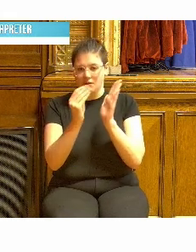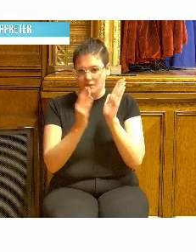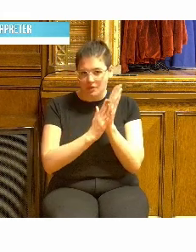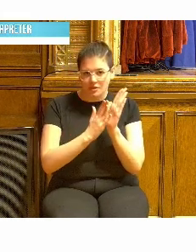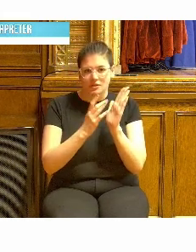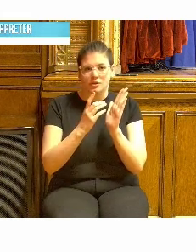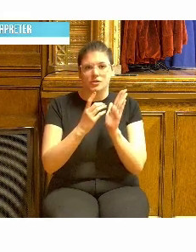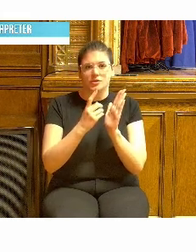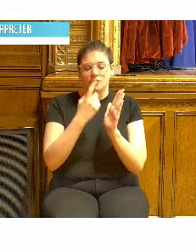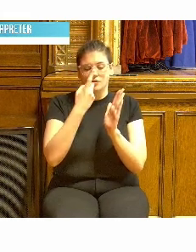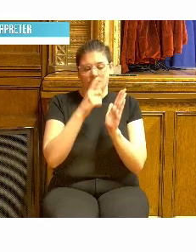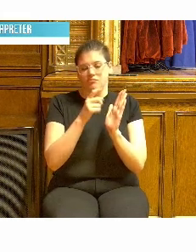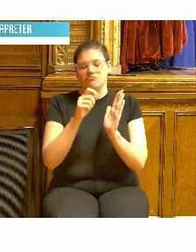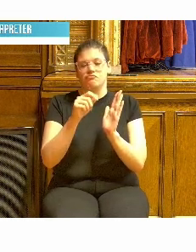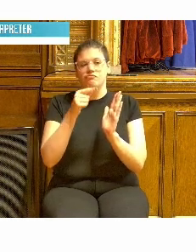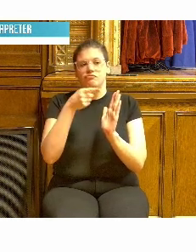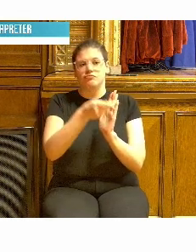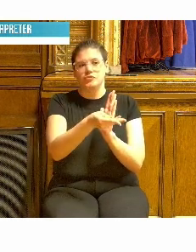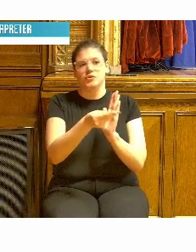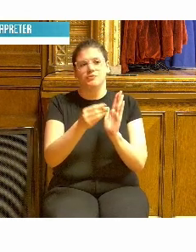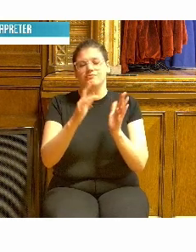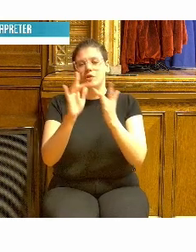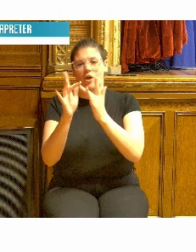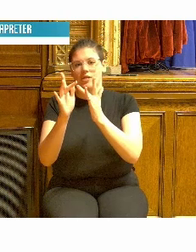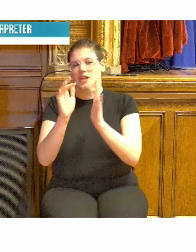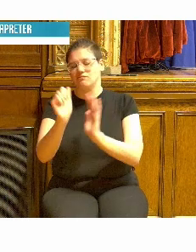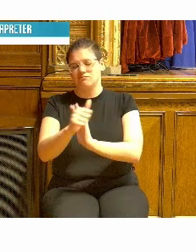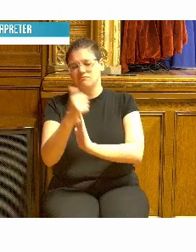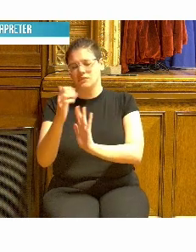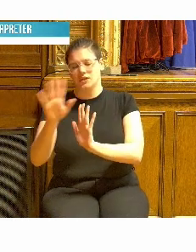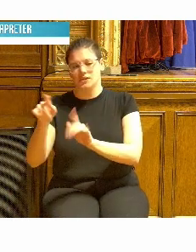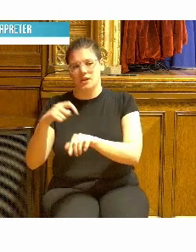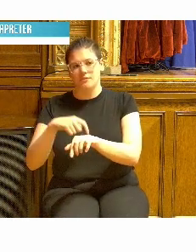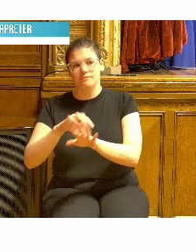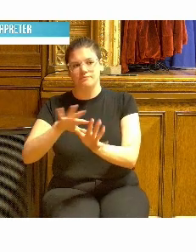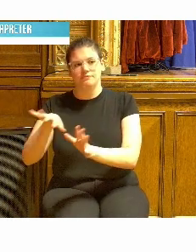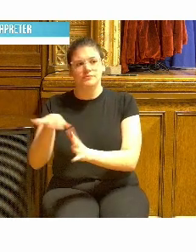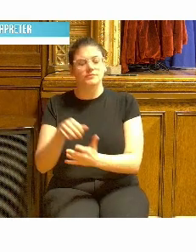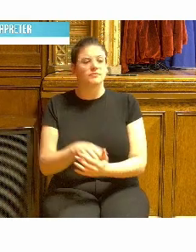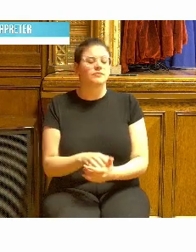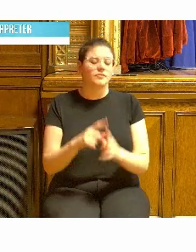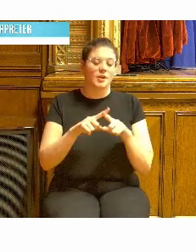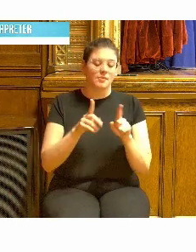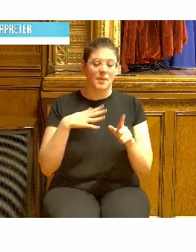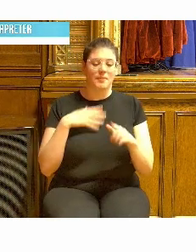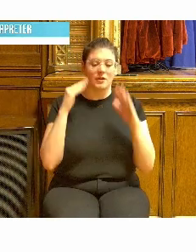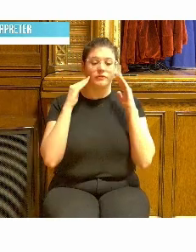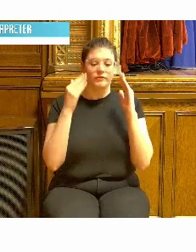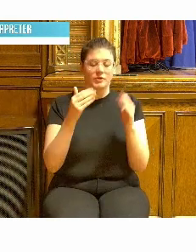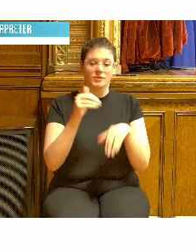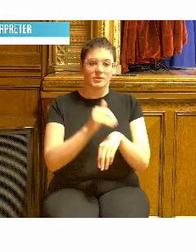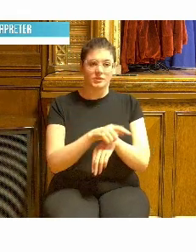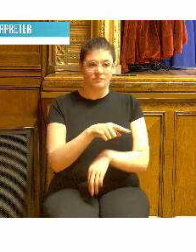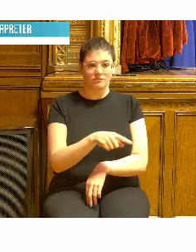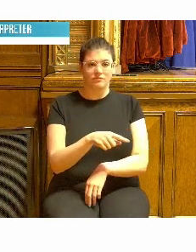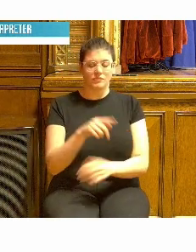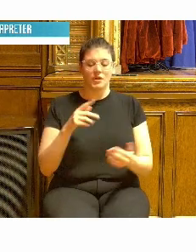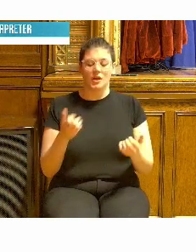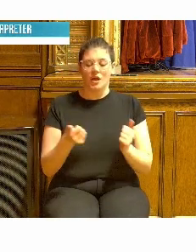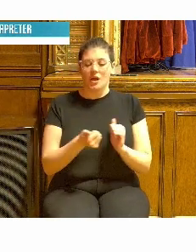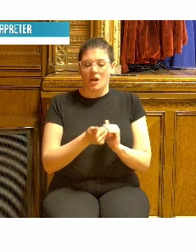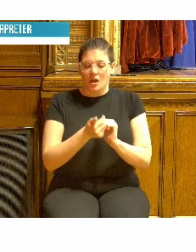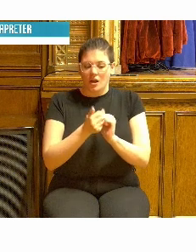documentation to you at another time online, but my focus tonight is on how reparations will